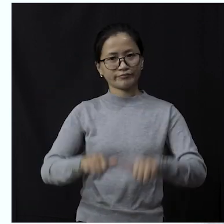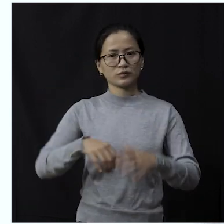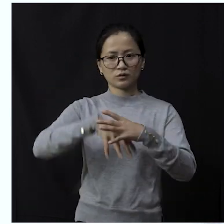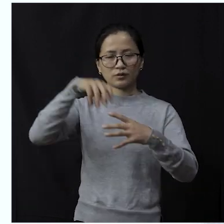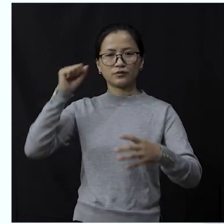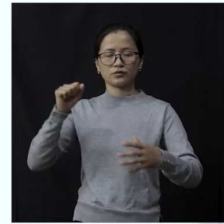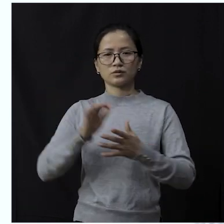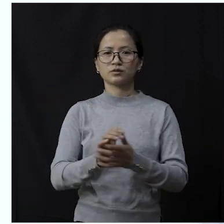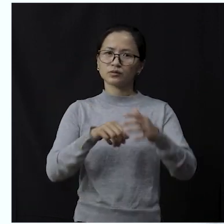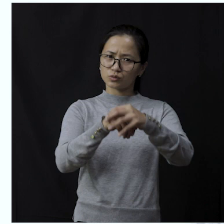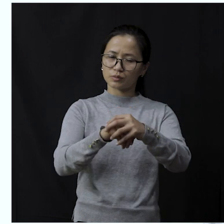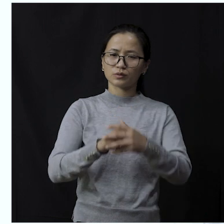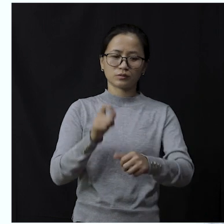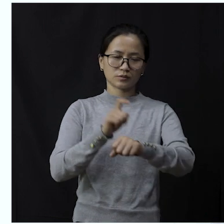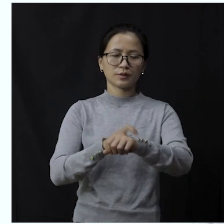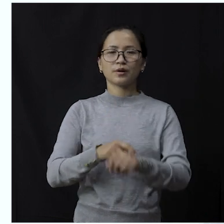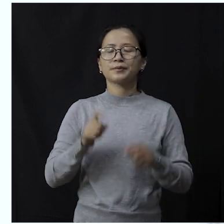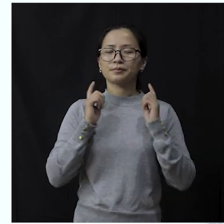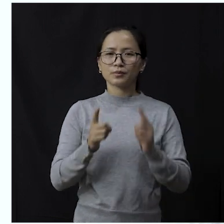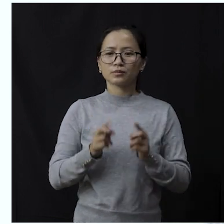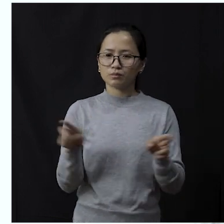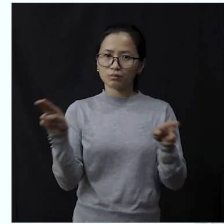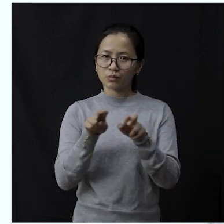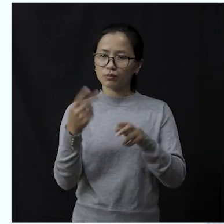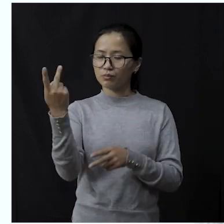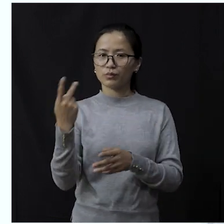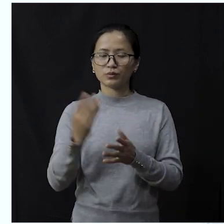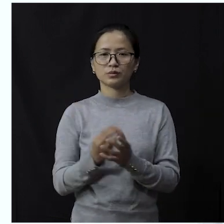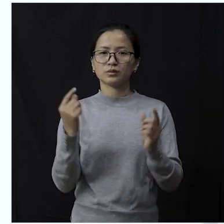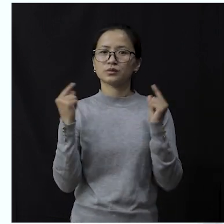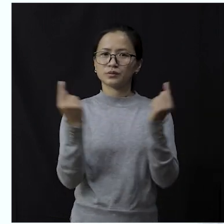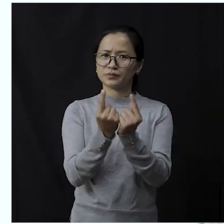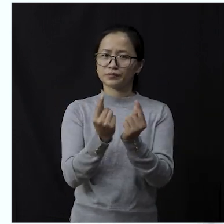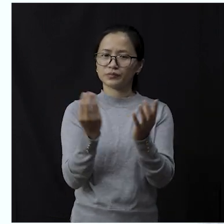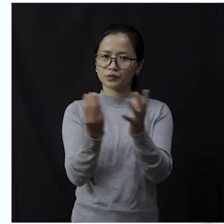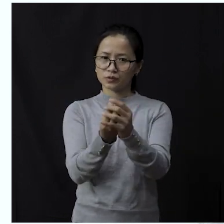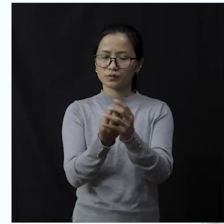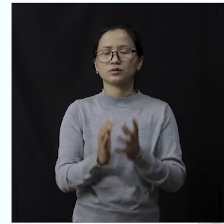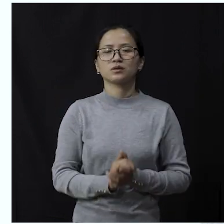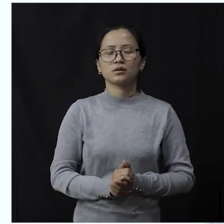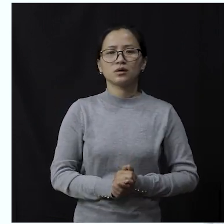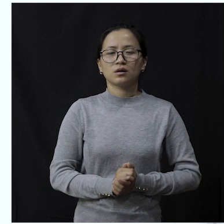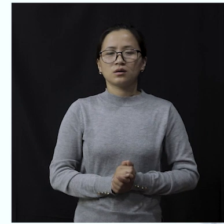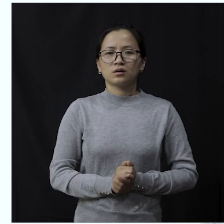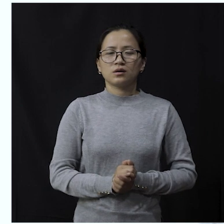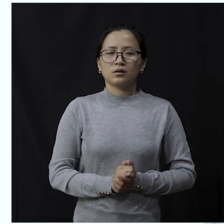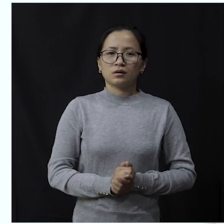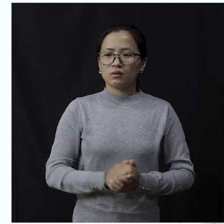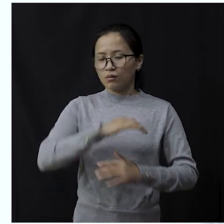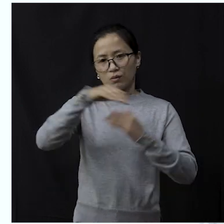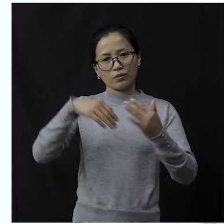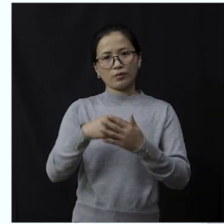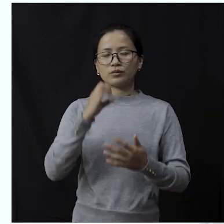to get out of the trap on time. But both of them started working together, unitedly. You know what is unity, isn't it? Working together. If the